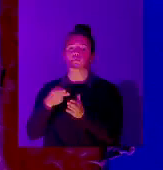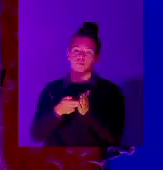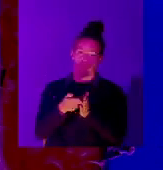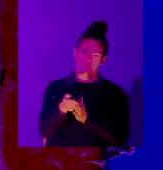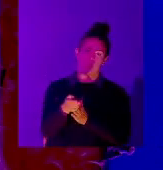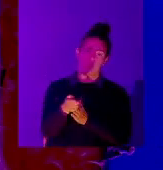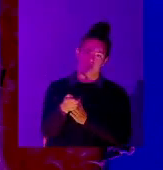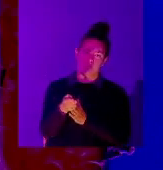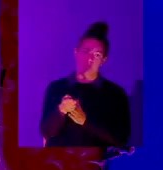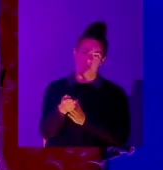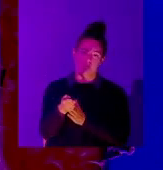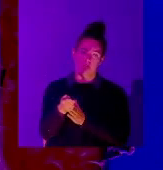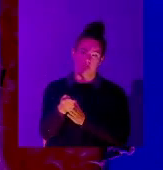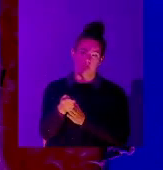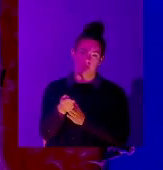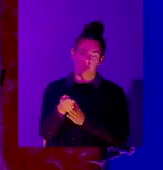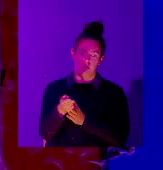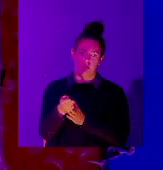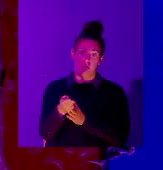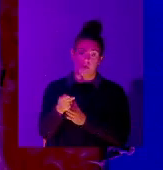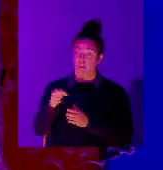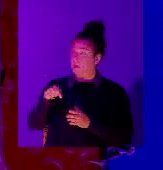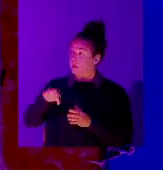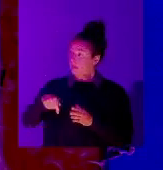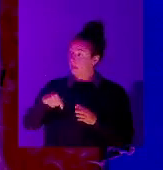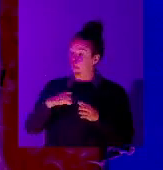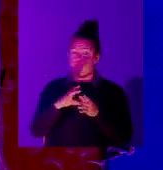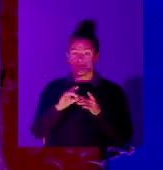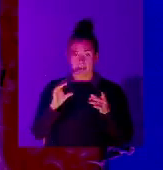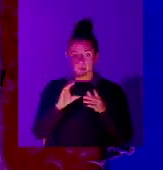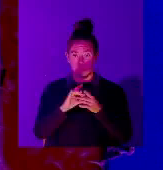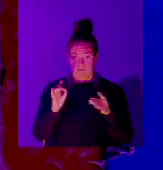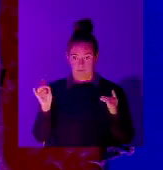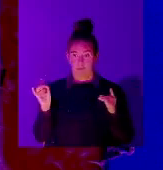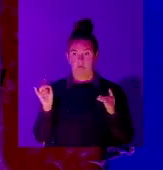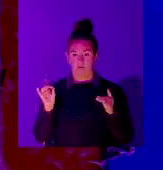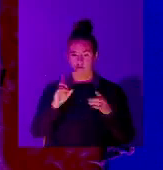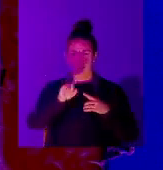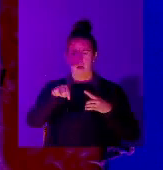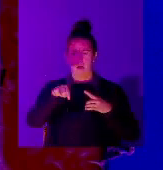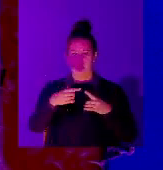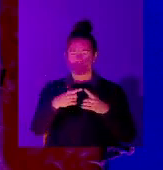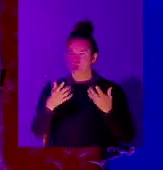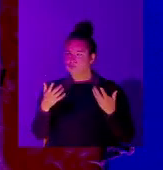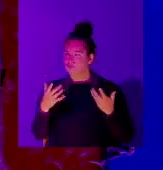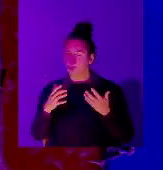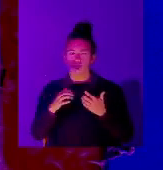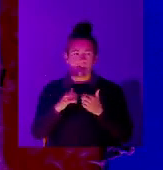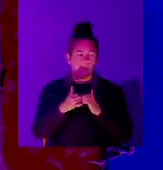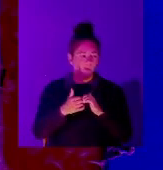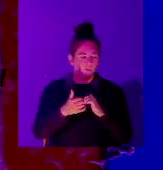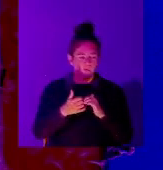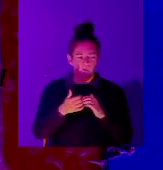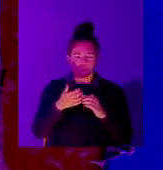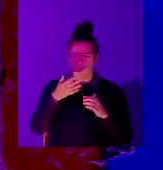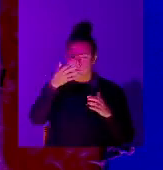And this message is about how do you discern the difference between truth,